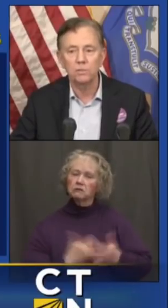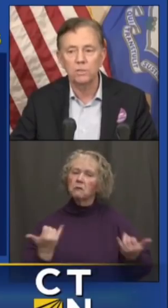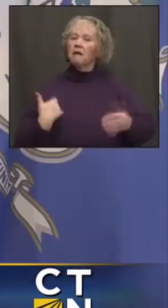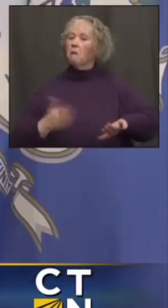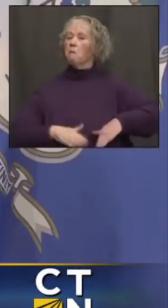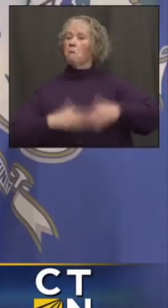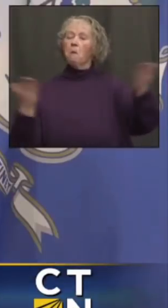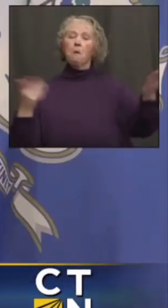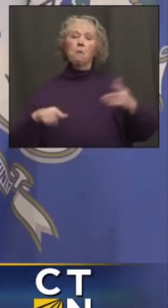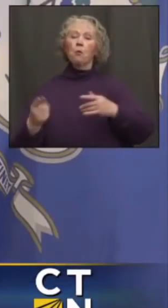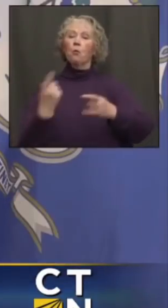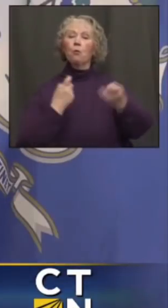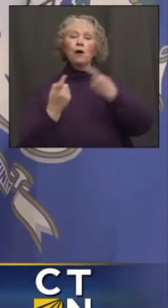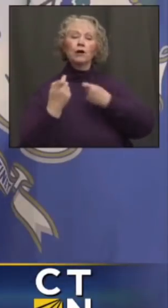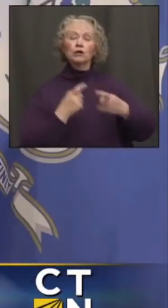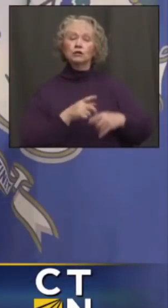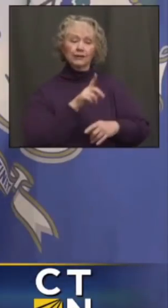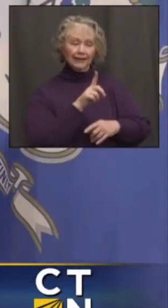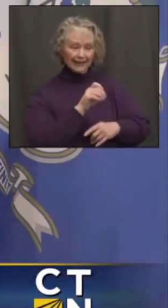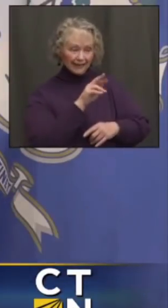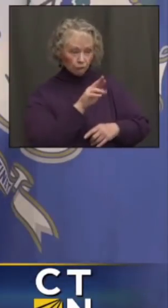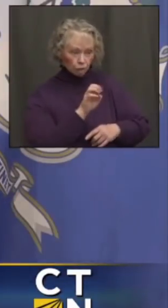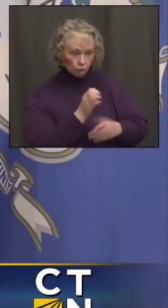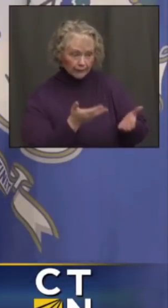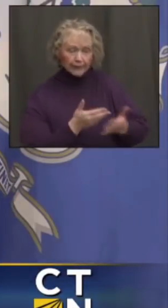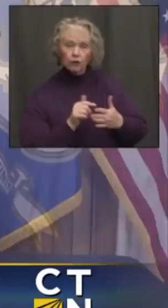year is. Look for your creative ideas and